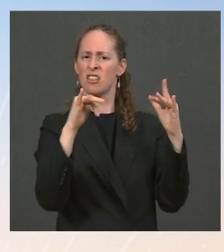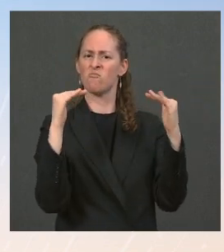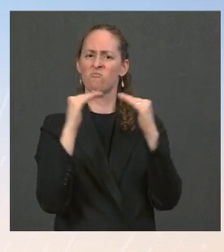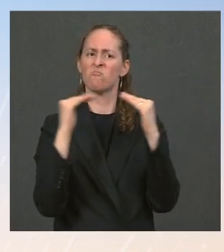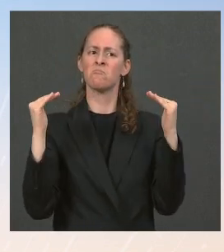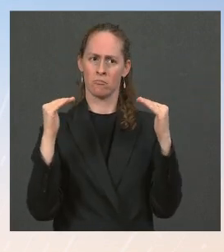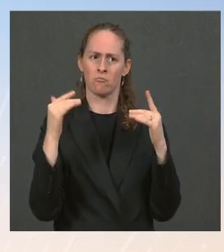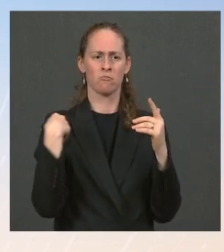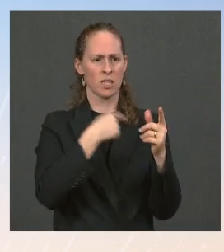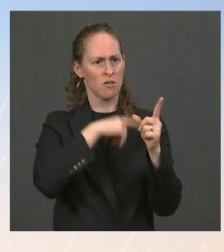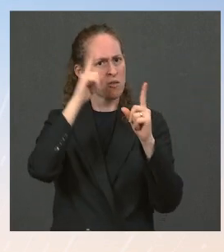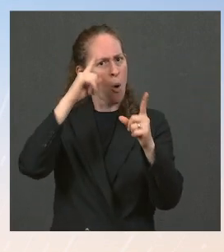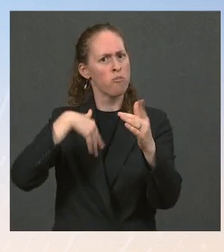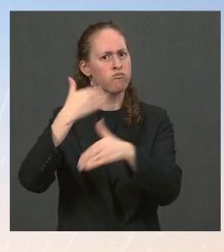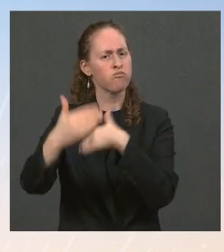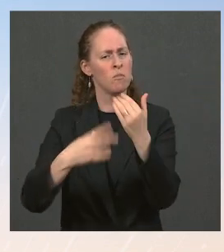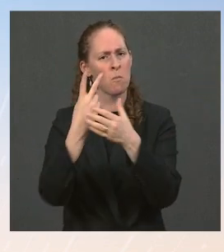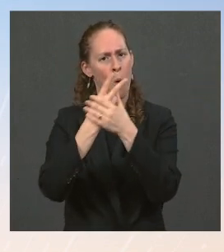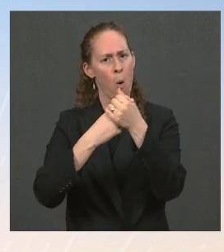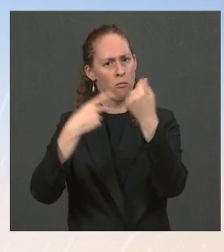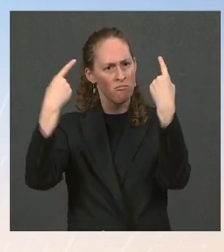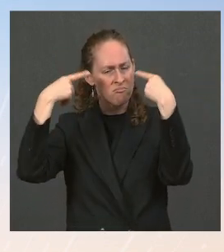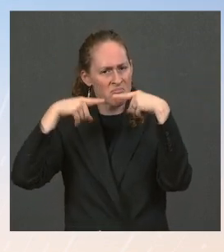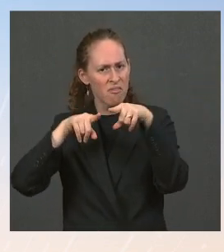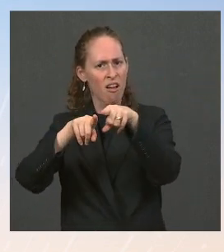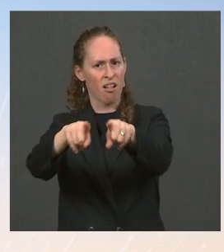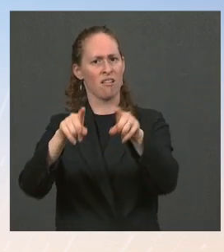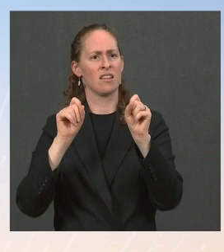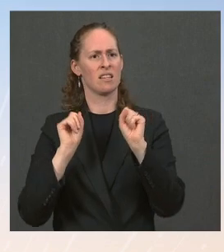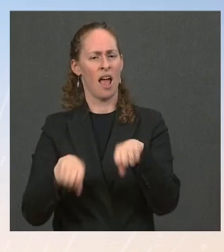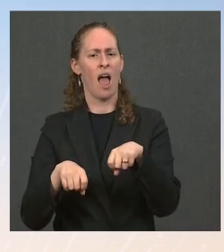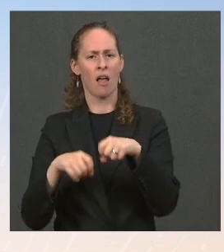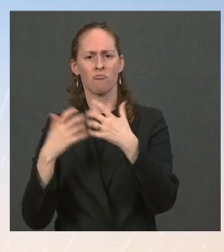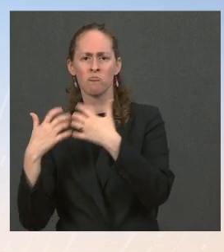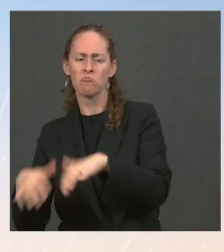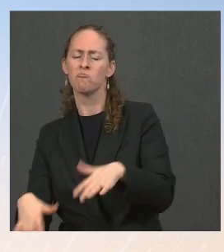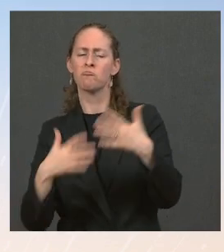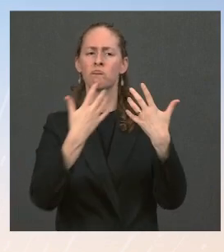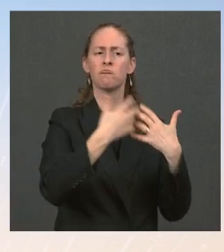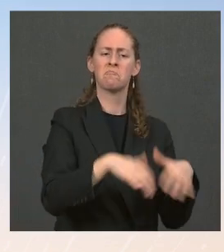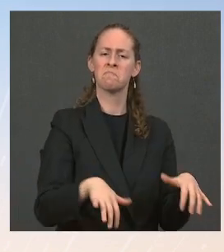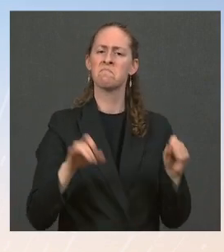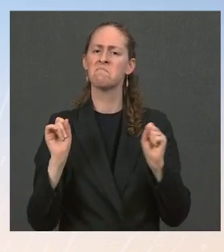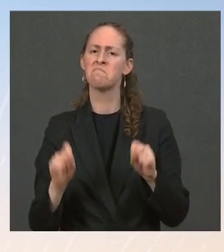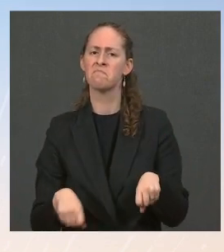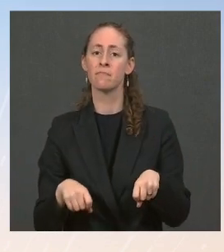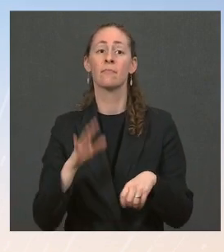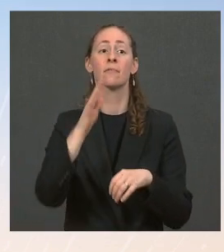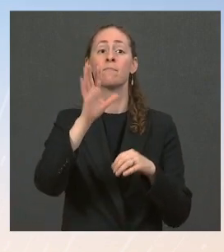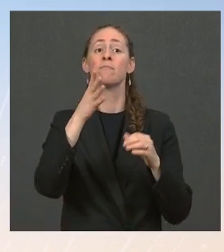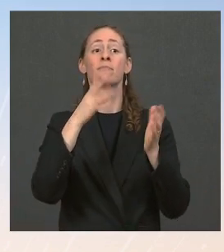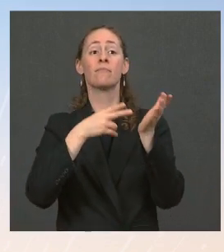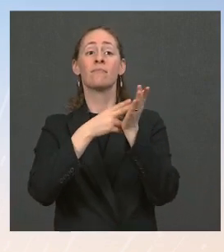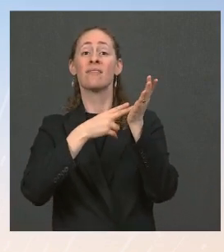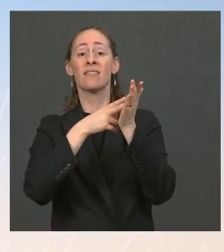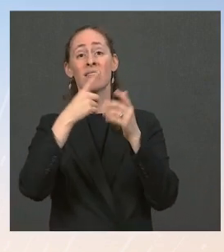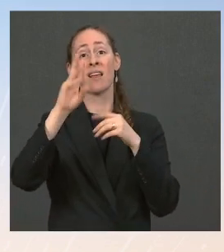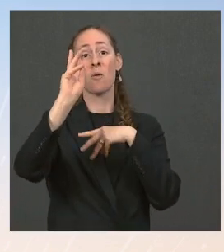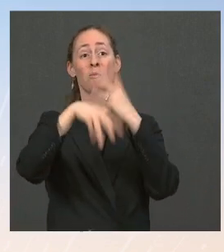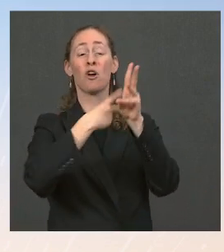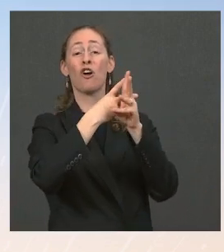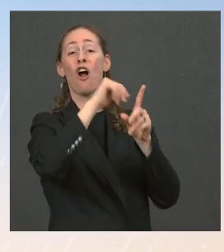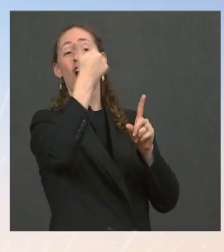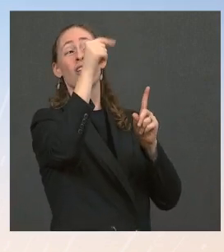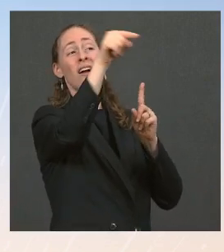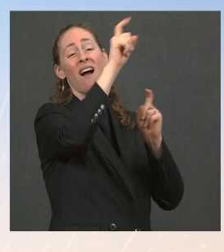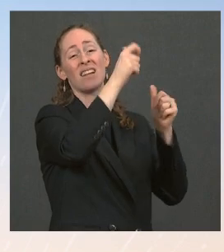it's a false choice. Our view also continues to be that, frankly, the rest of the world needs to step up and do more. And